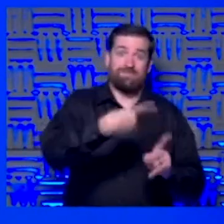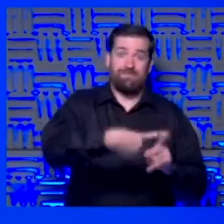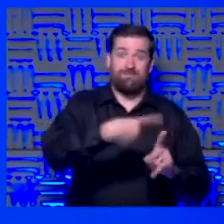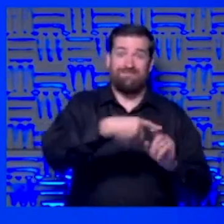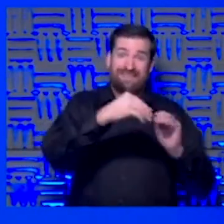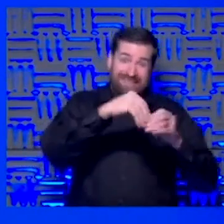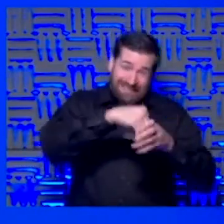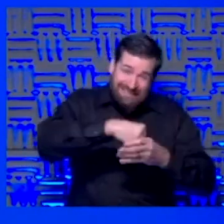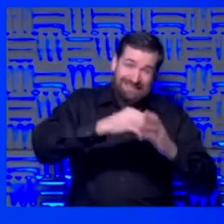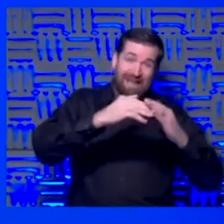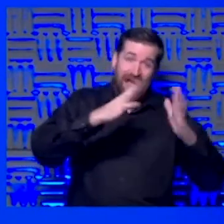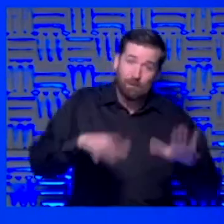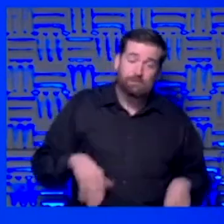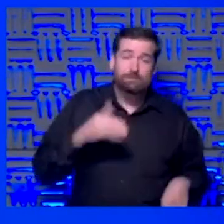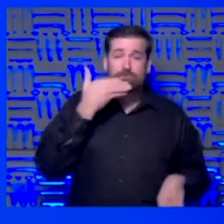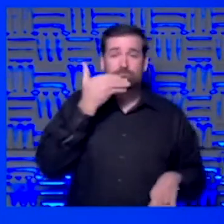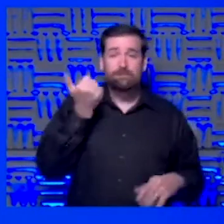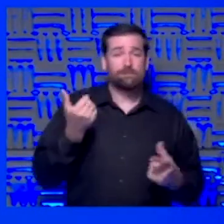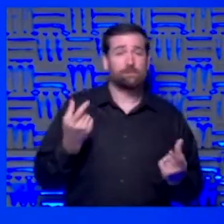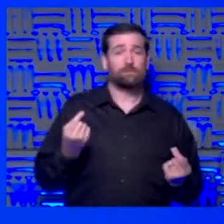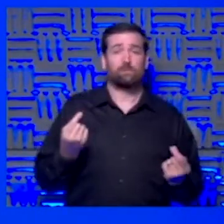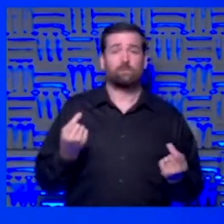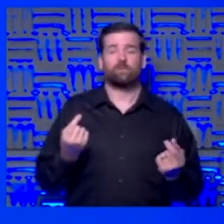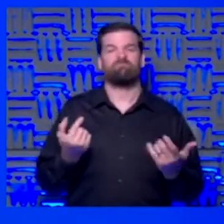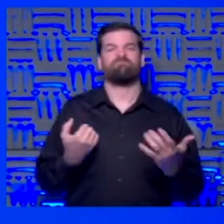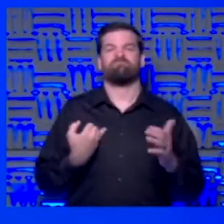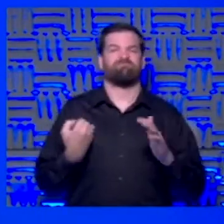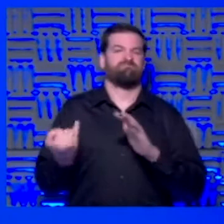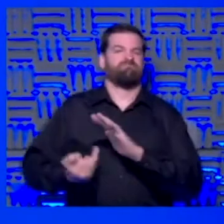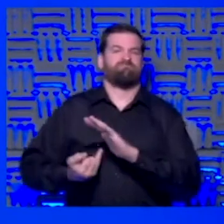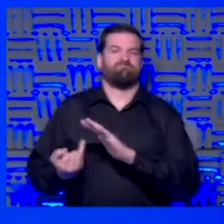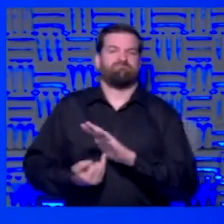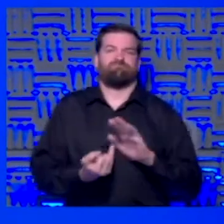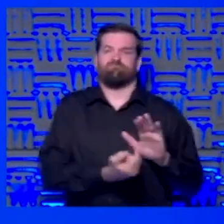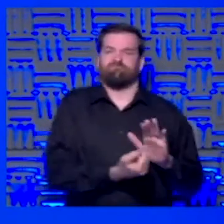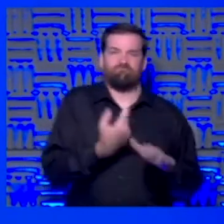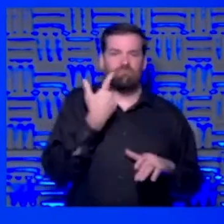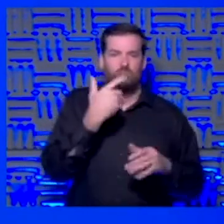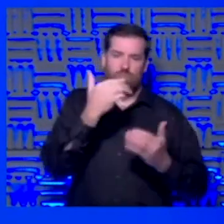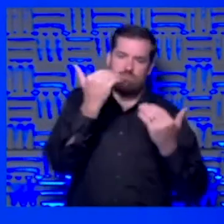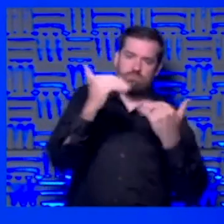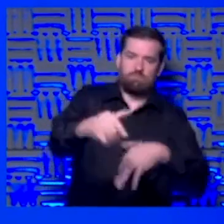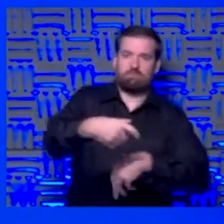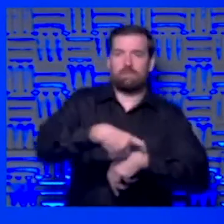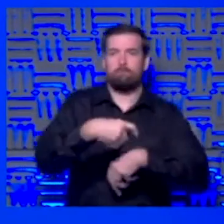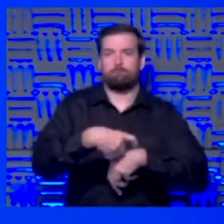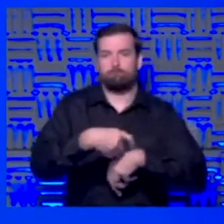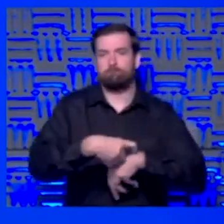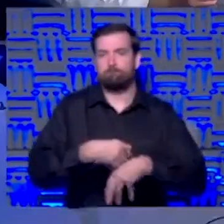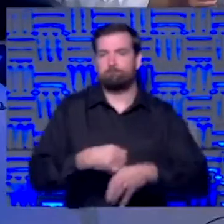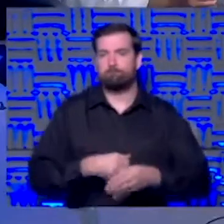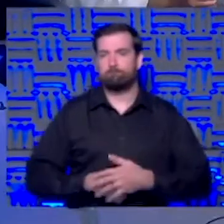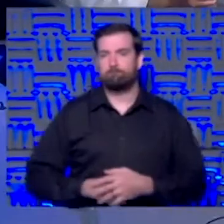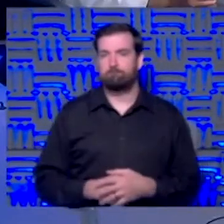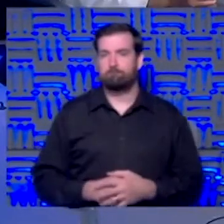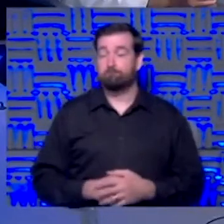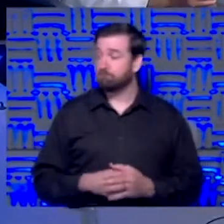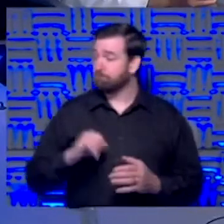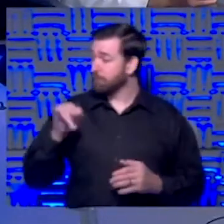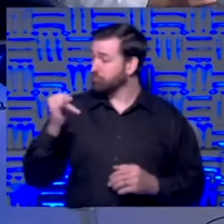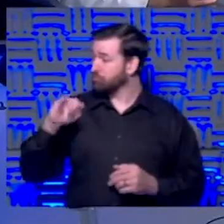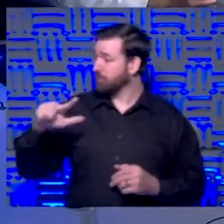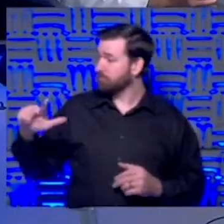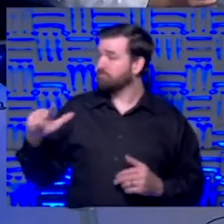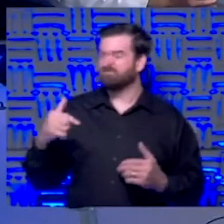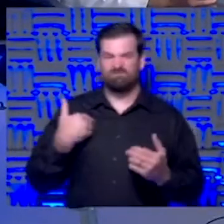household, you're probably better off kind of isolating for that amount of time that you need to be isolating. Jill? Yeah,